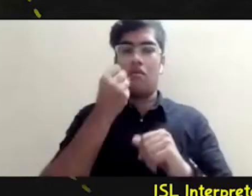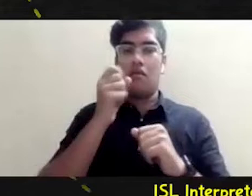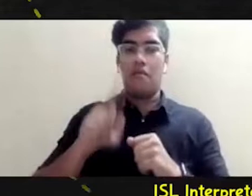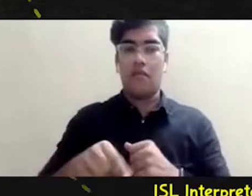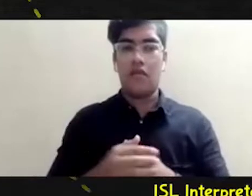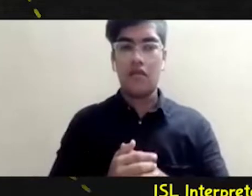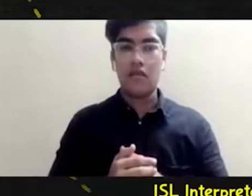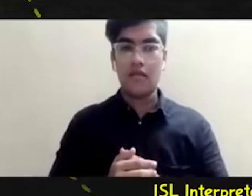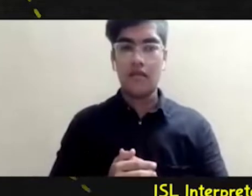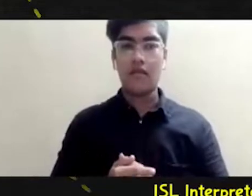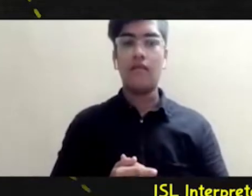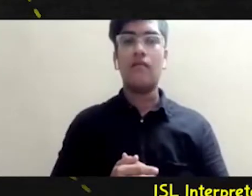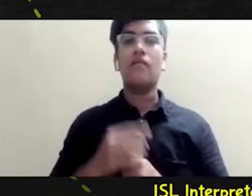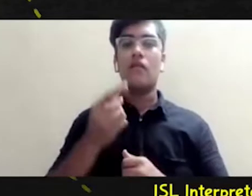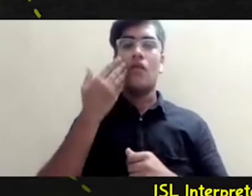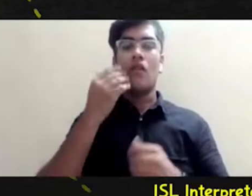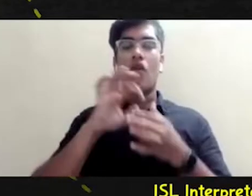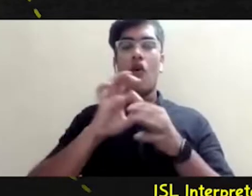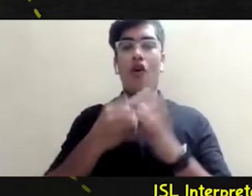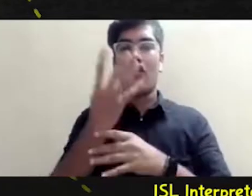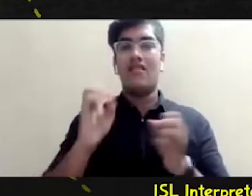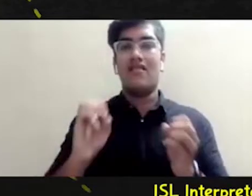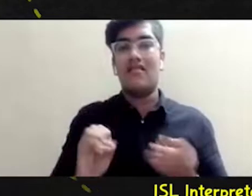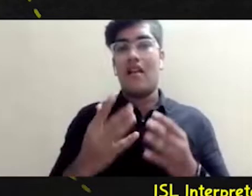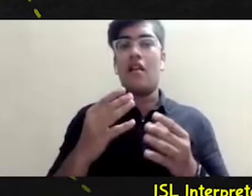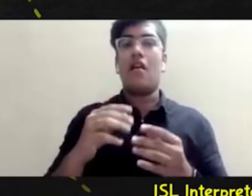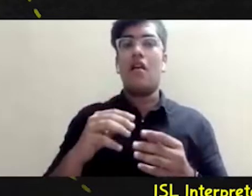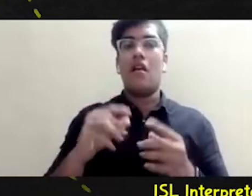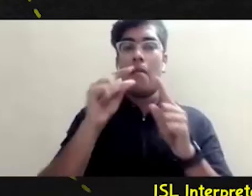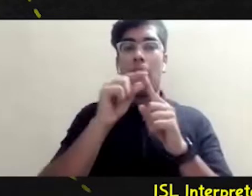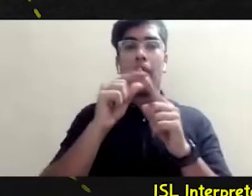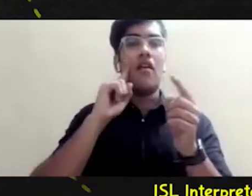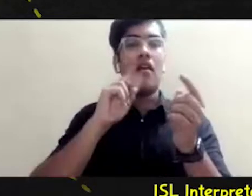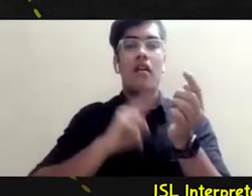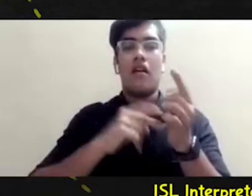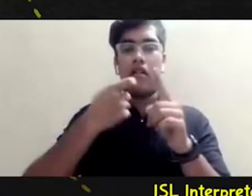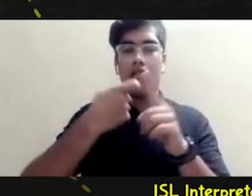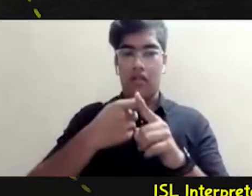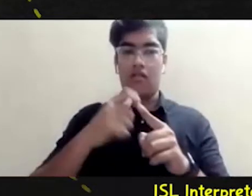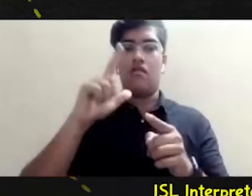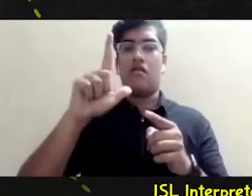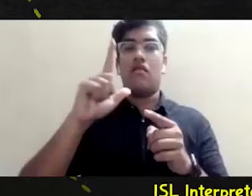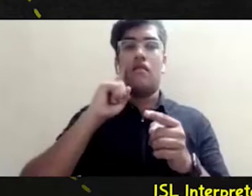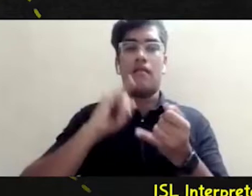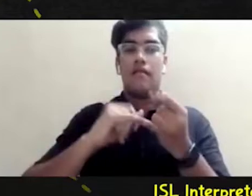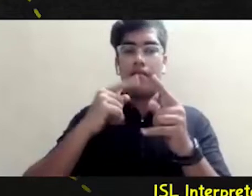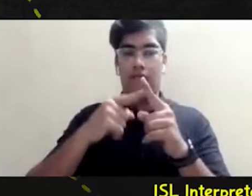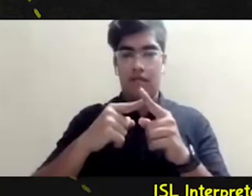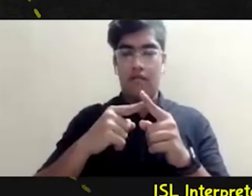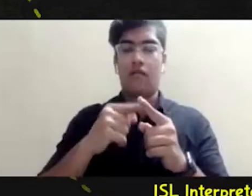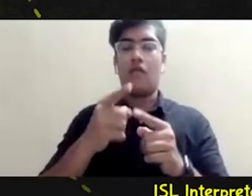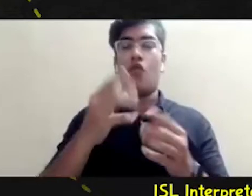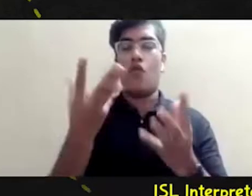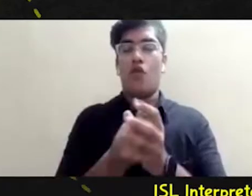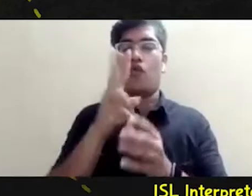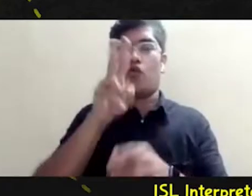time, I started the organization Pink List India with Smriti Devra, one of my co-founders, and Devina. And one of the things that